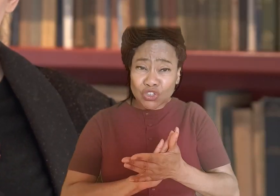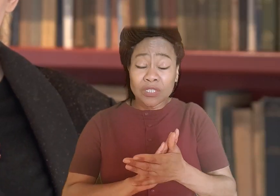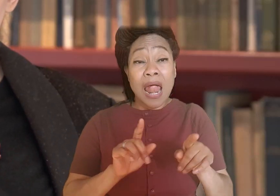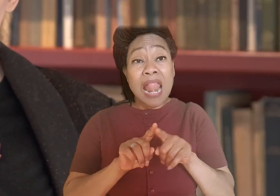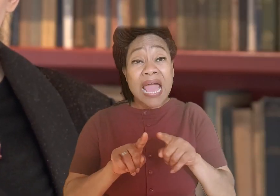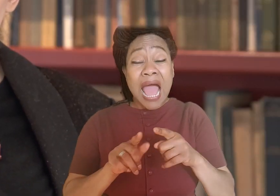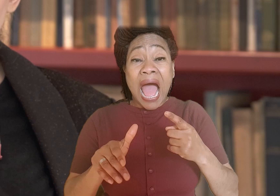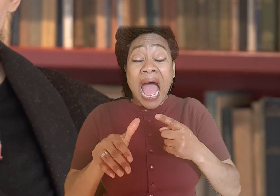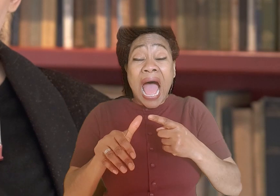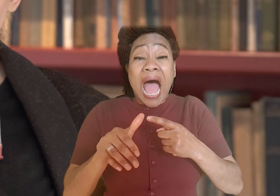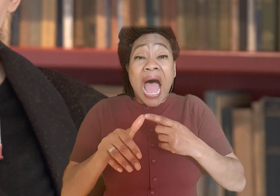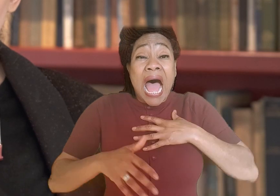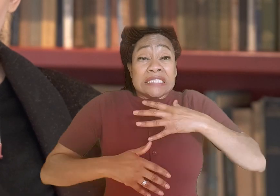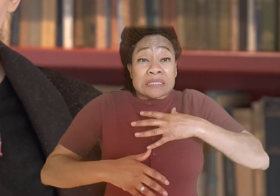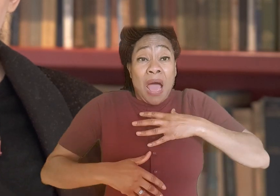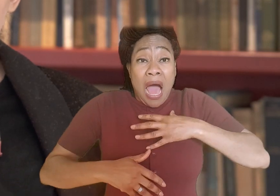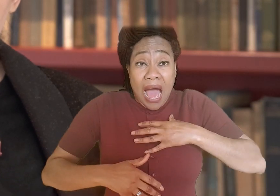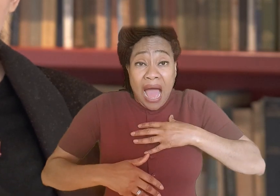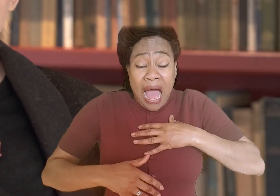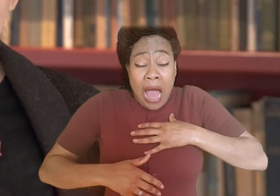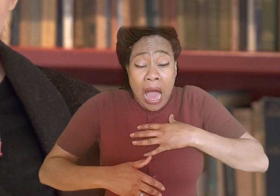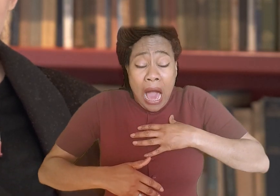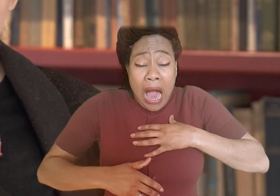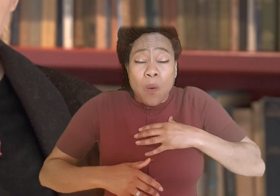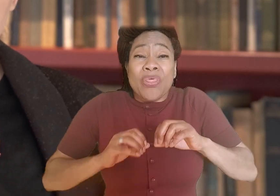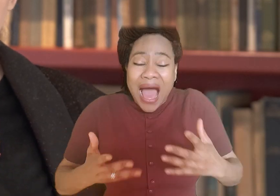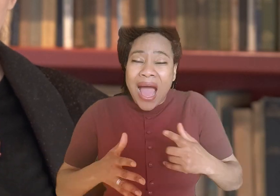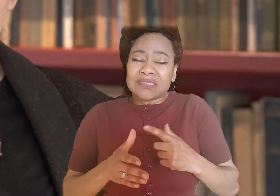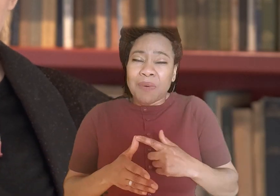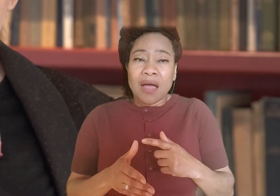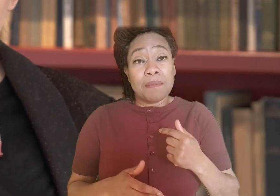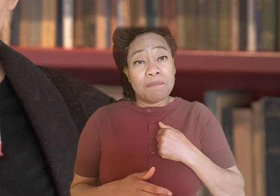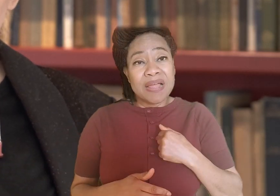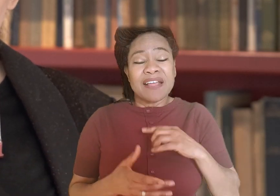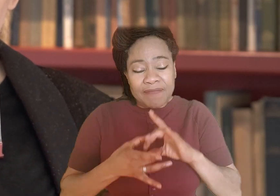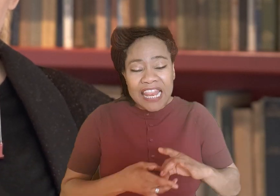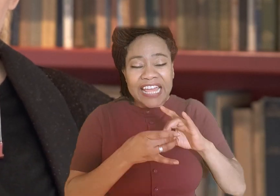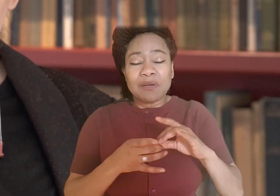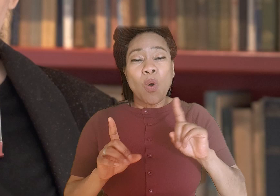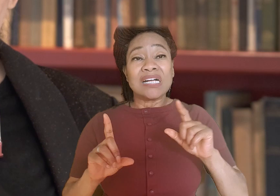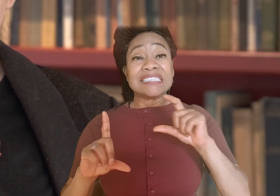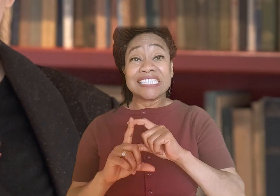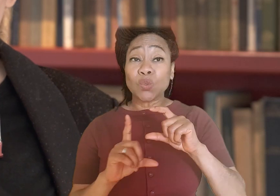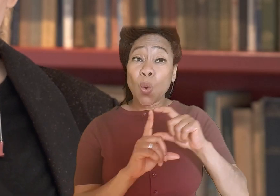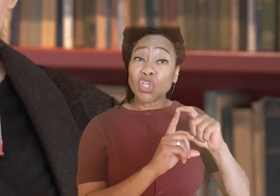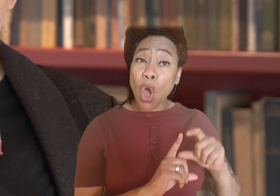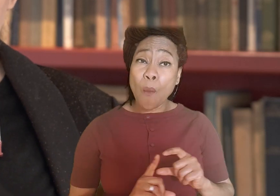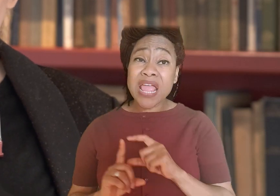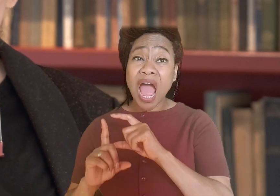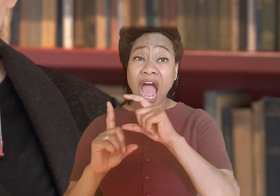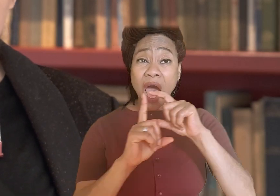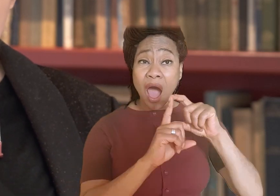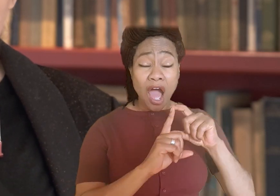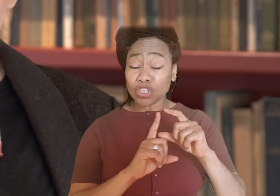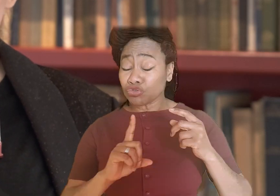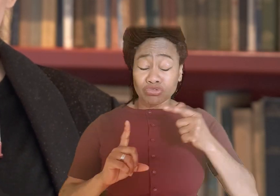an asthma attack without the asthma. In my case, it's most likely linked to dysautonomia. My body overreacts to